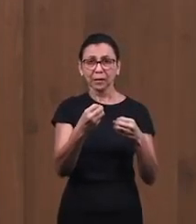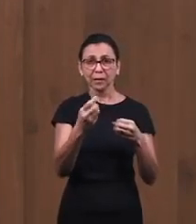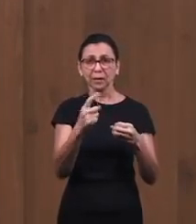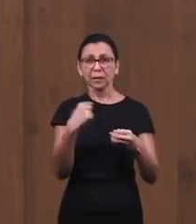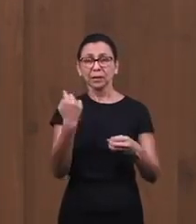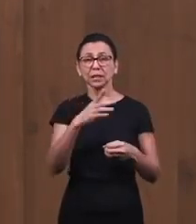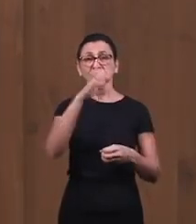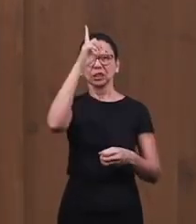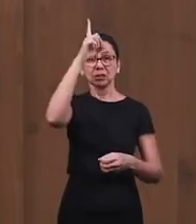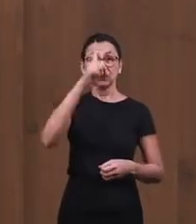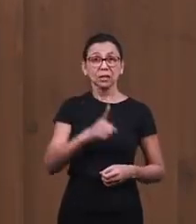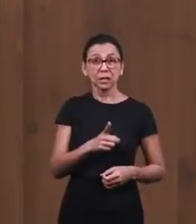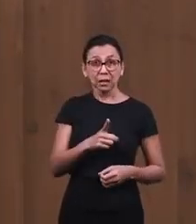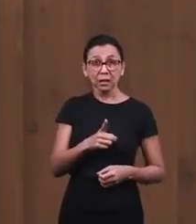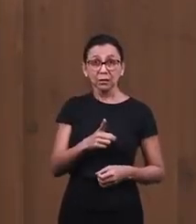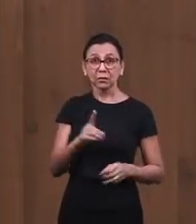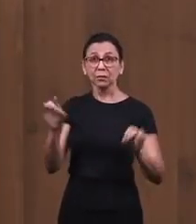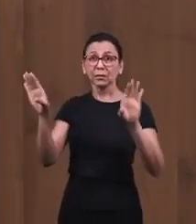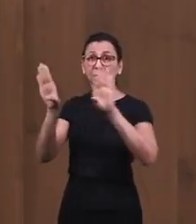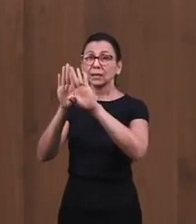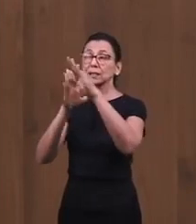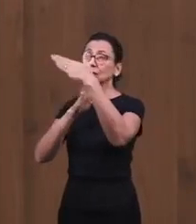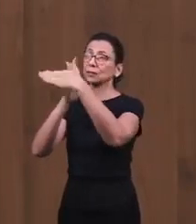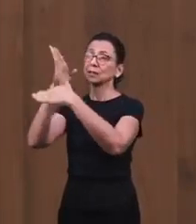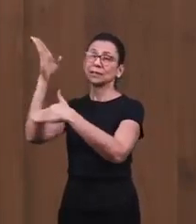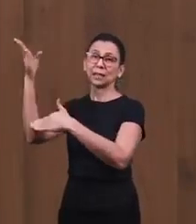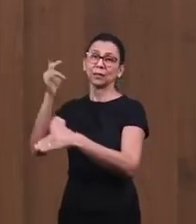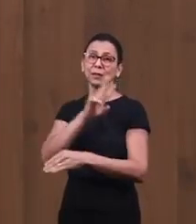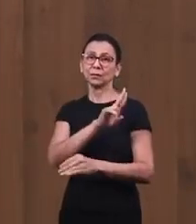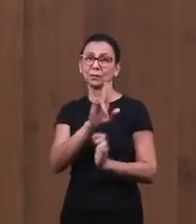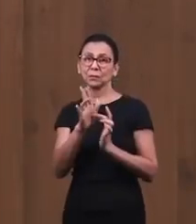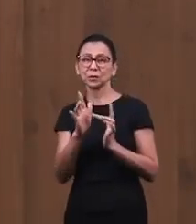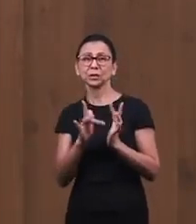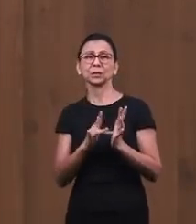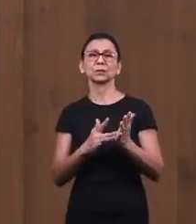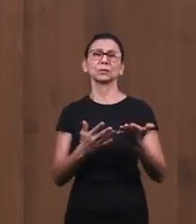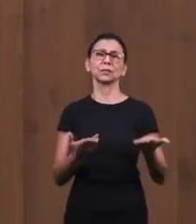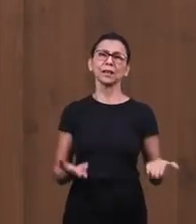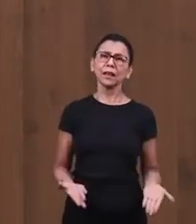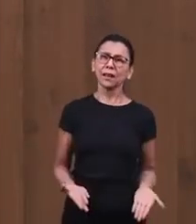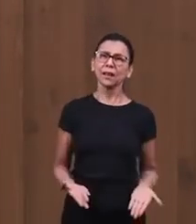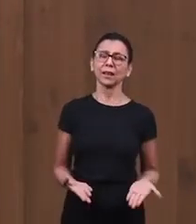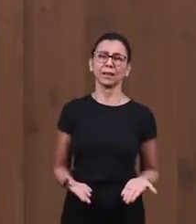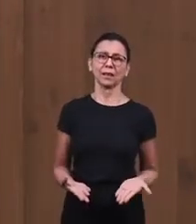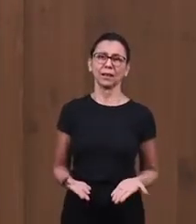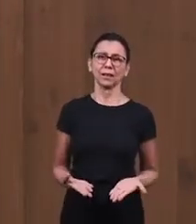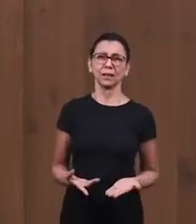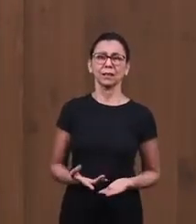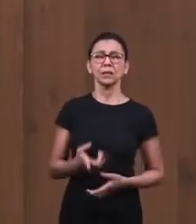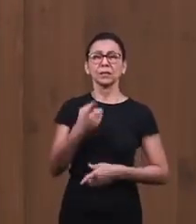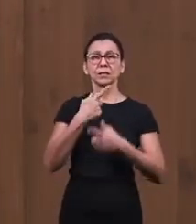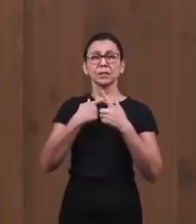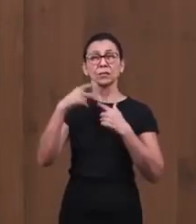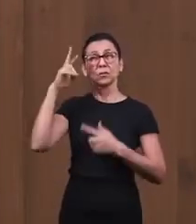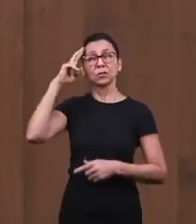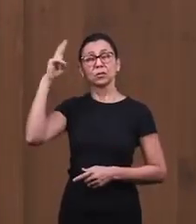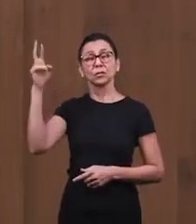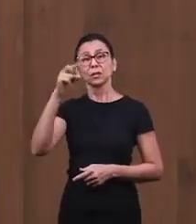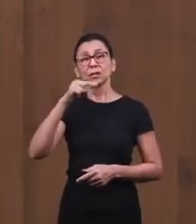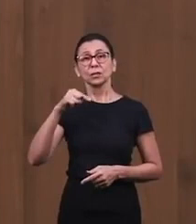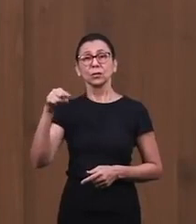covenant with me, with you, of love, so that we can serve him, so that we can be ready to live in